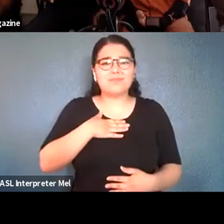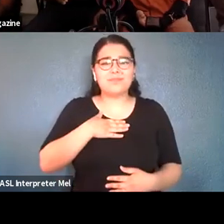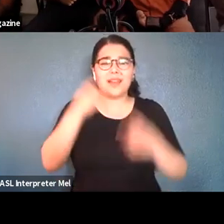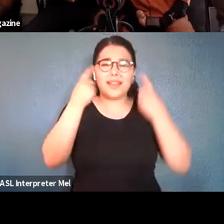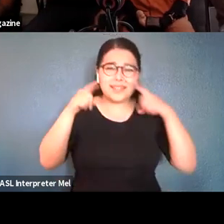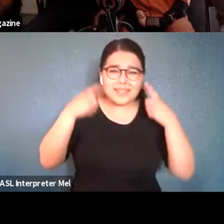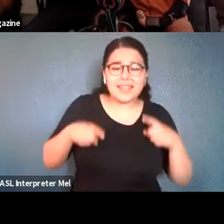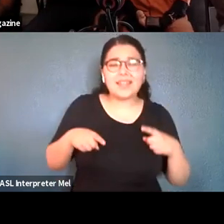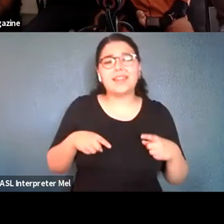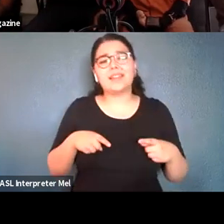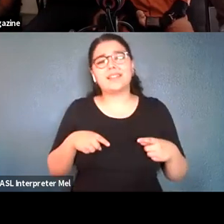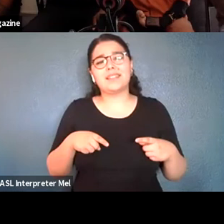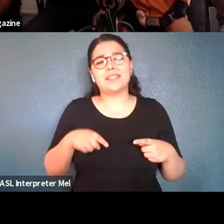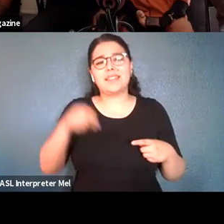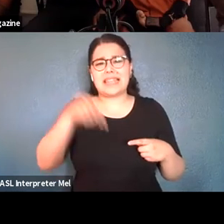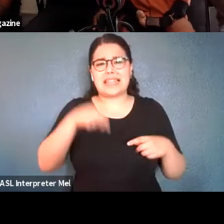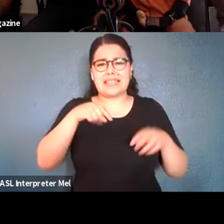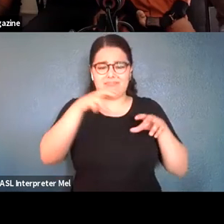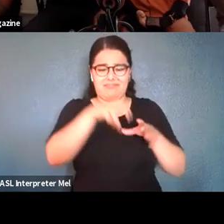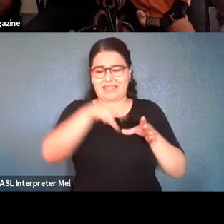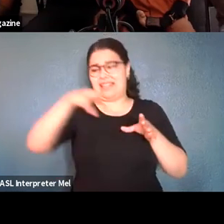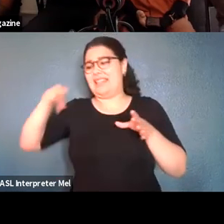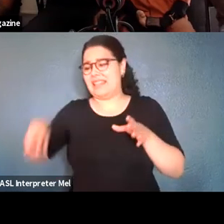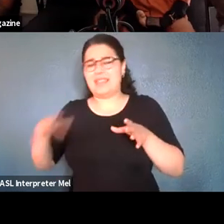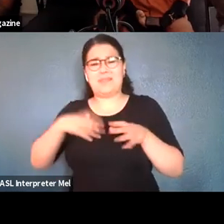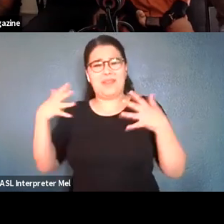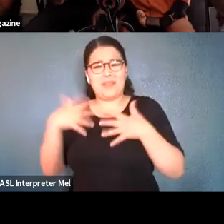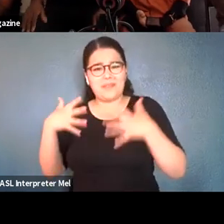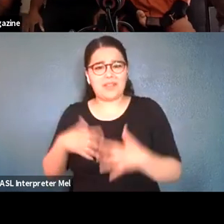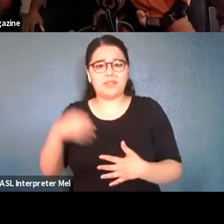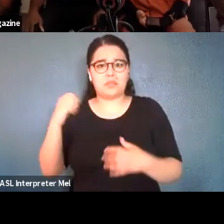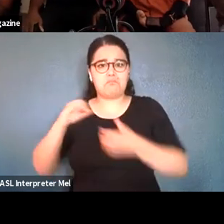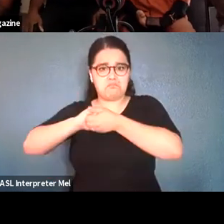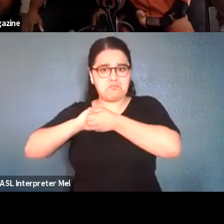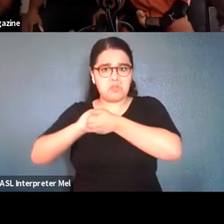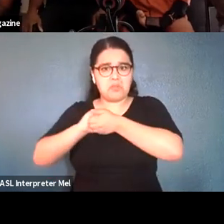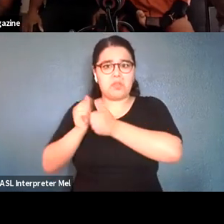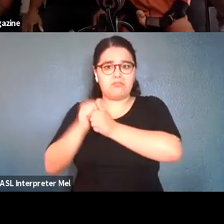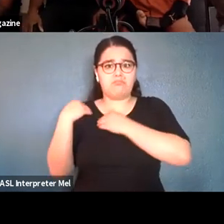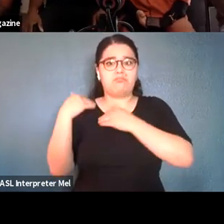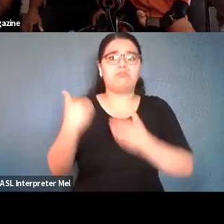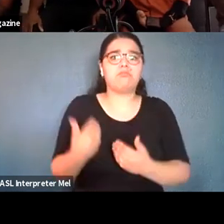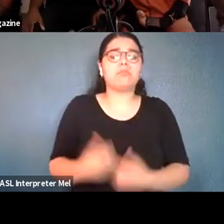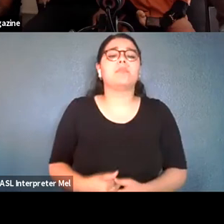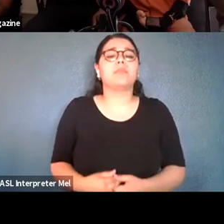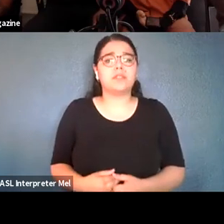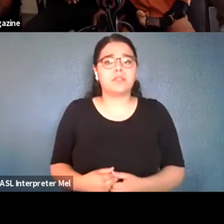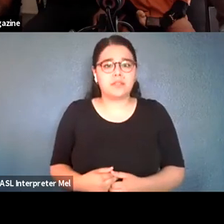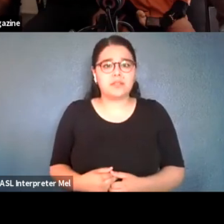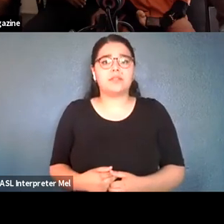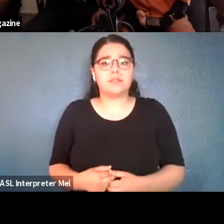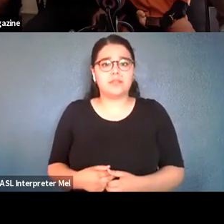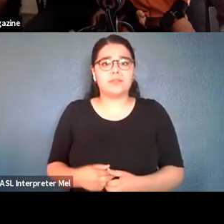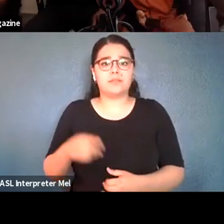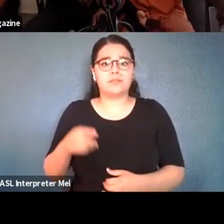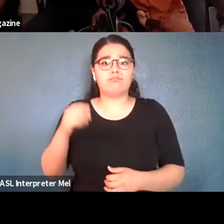mine. Displacement fears, mine. They're with me all the time. No president is mine, and neither is his government. They straight